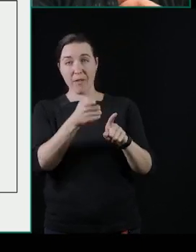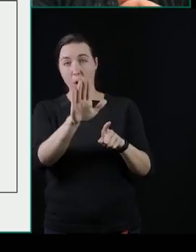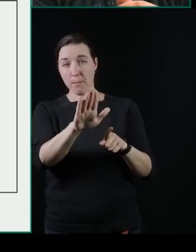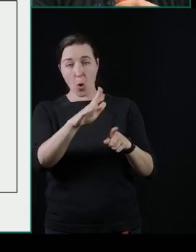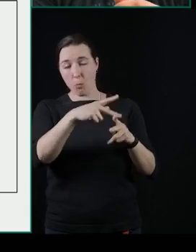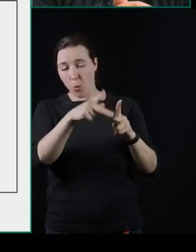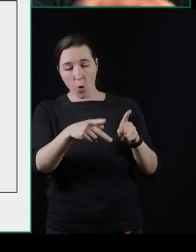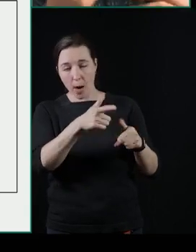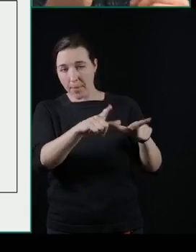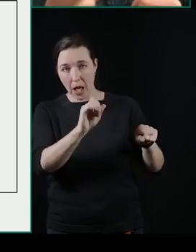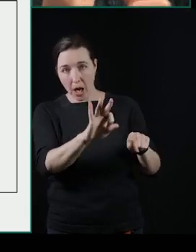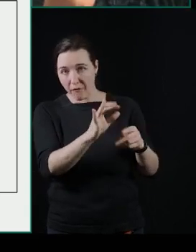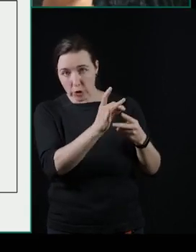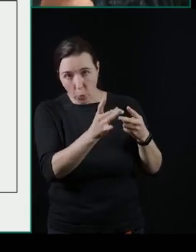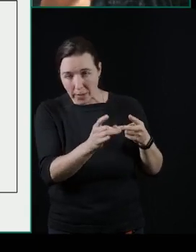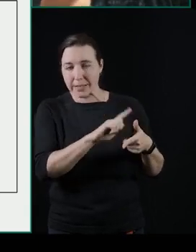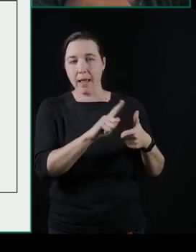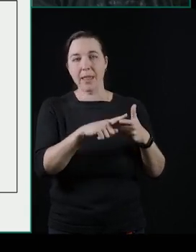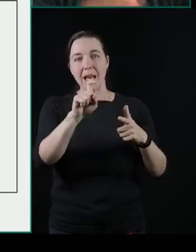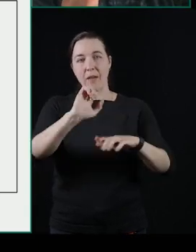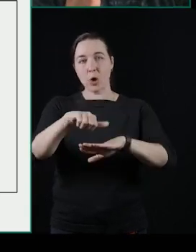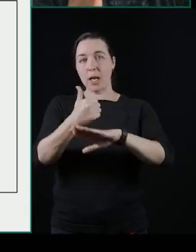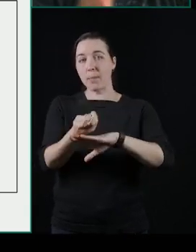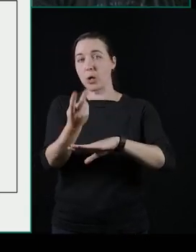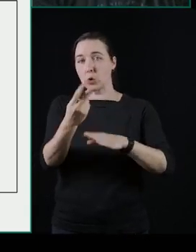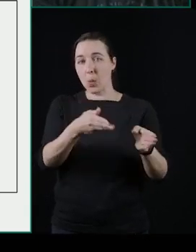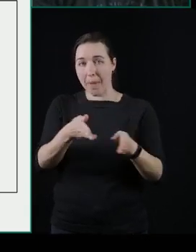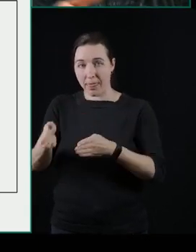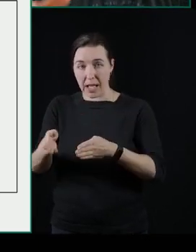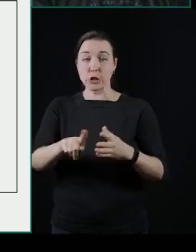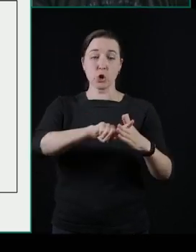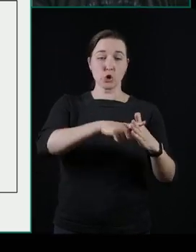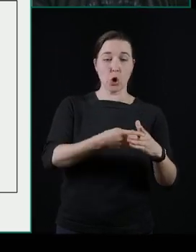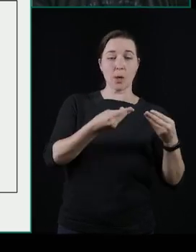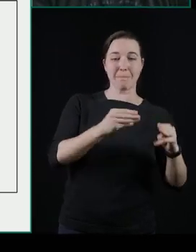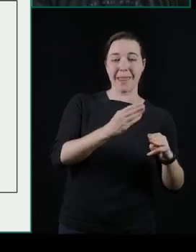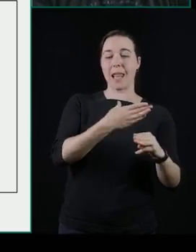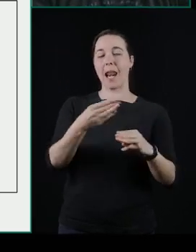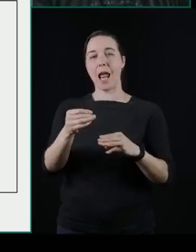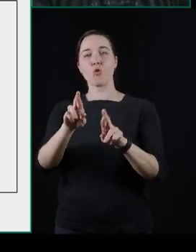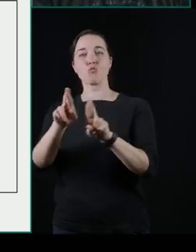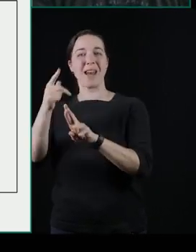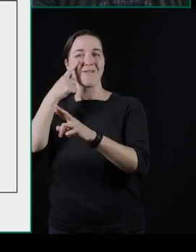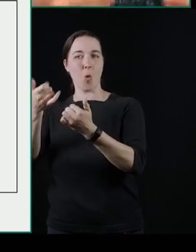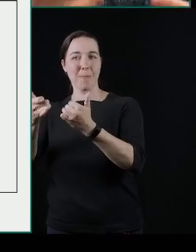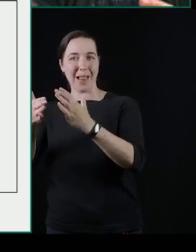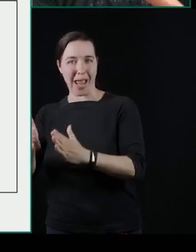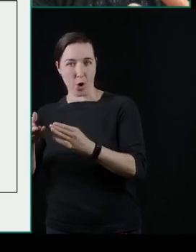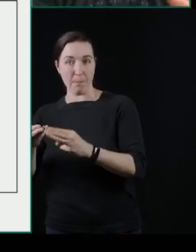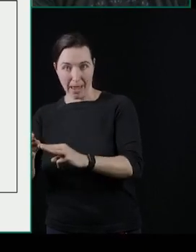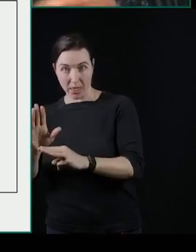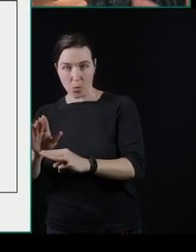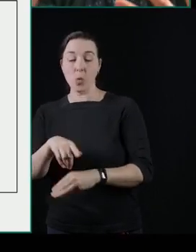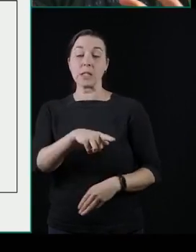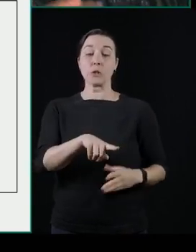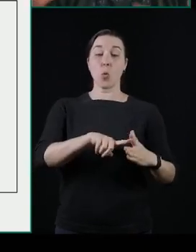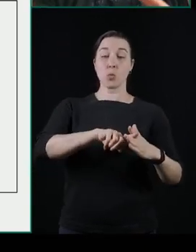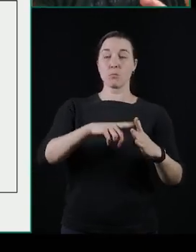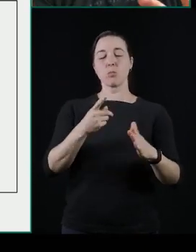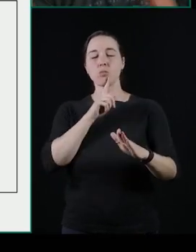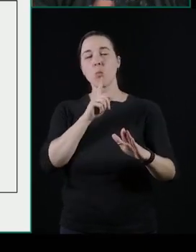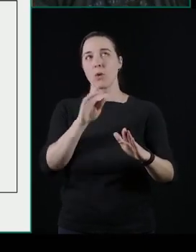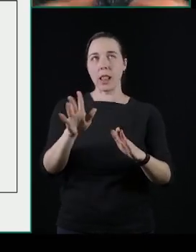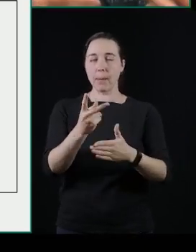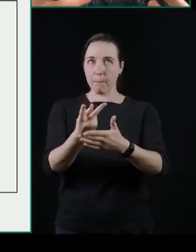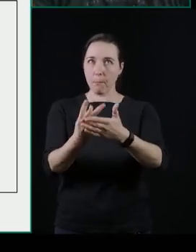programming language of choice, and then you need to implement two methods: the start method and the ready for players methods, right? So the start method